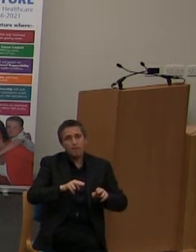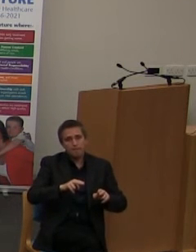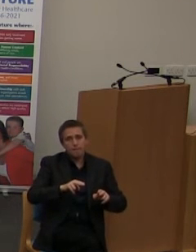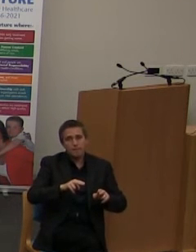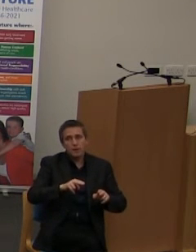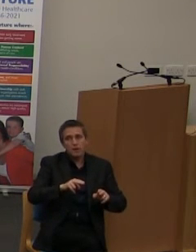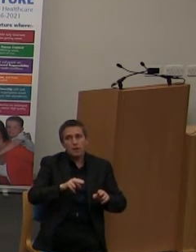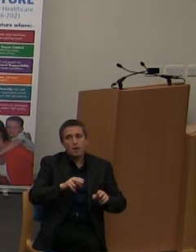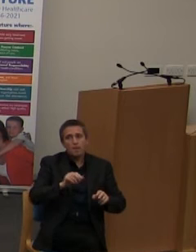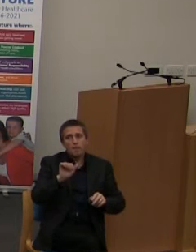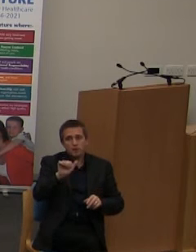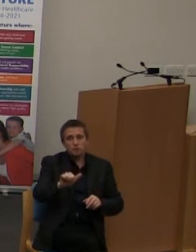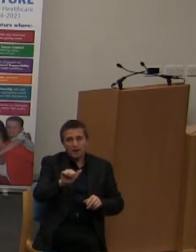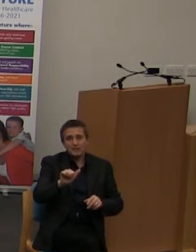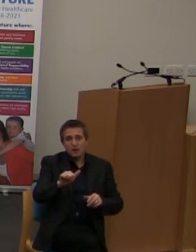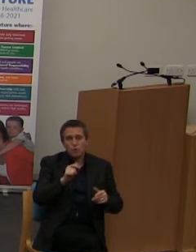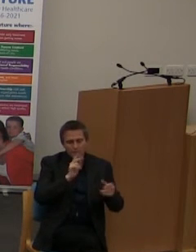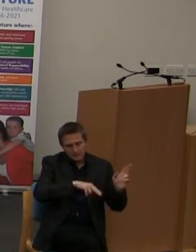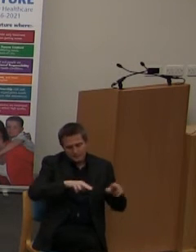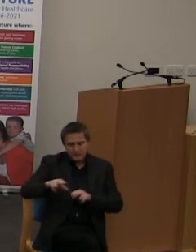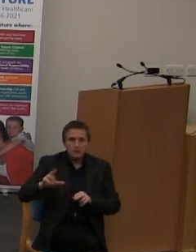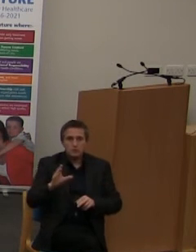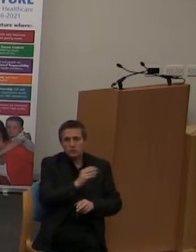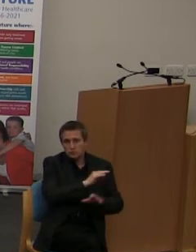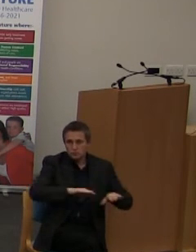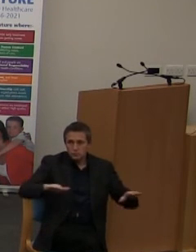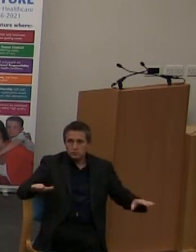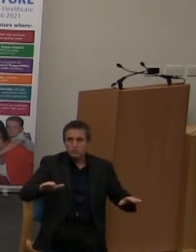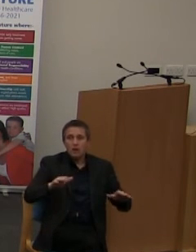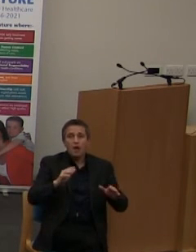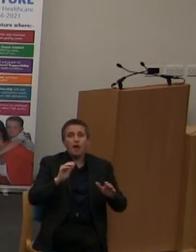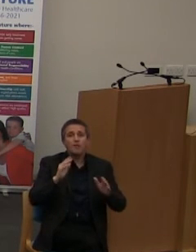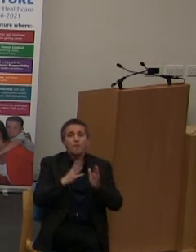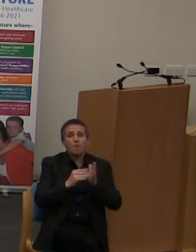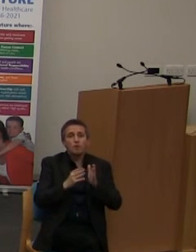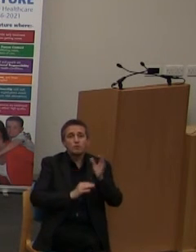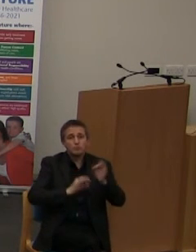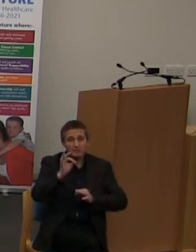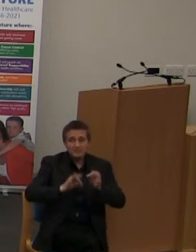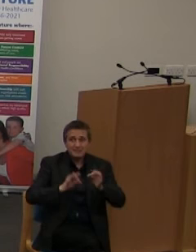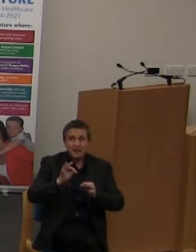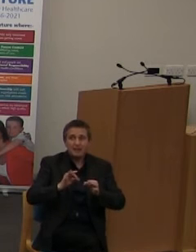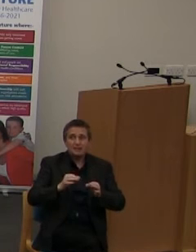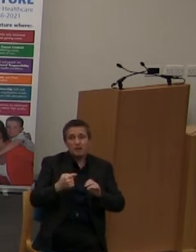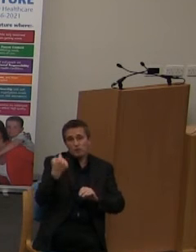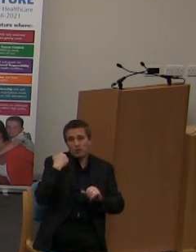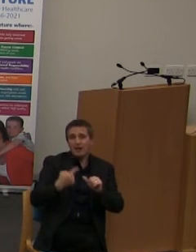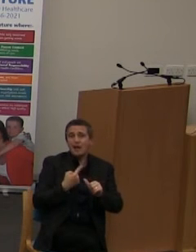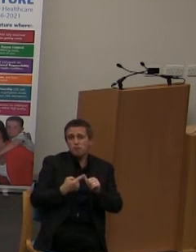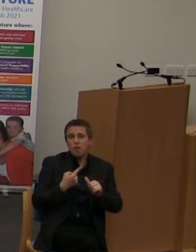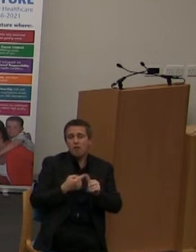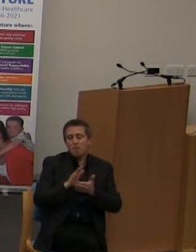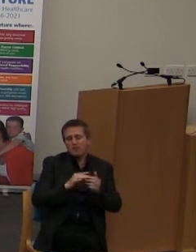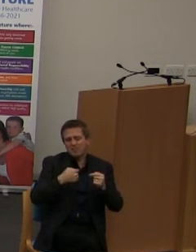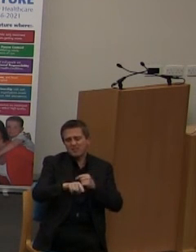it happened because it was the right thing to do, so we've done that. But as I say, the whole redesign thing has been done, we started in April, we will see a